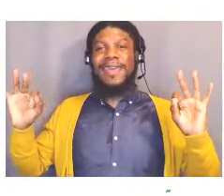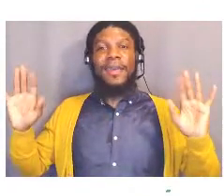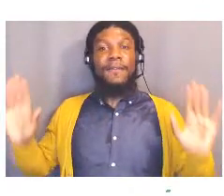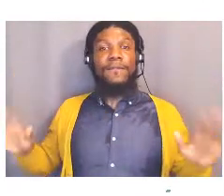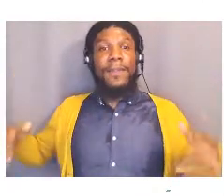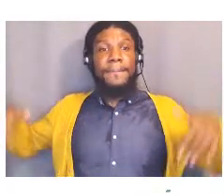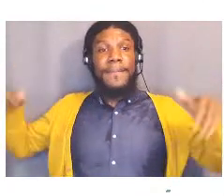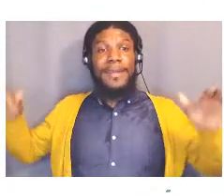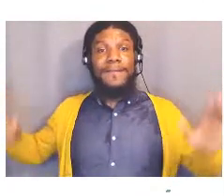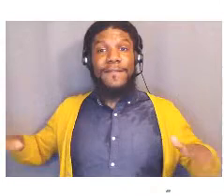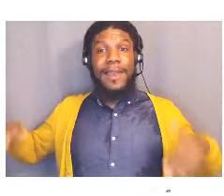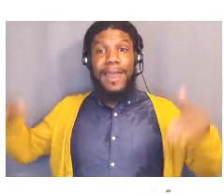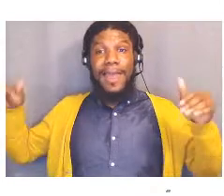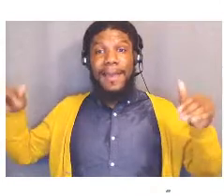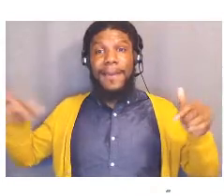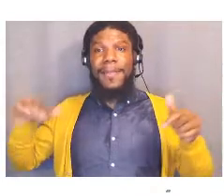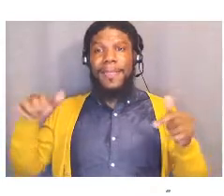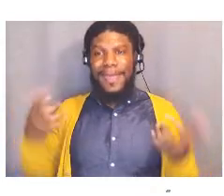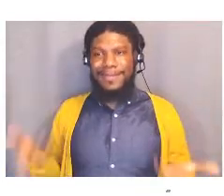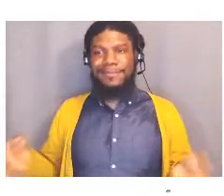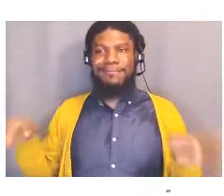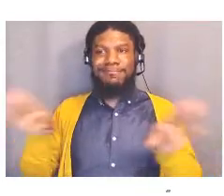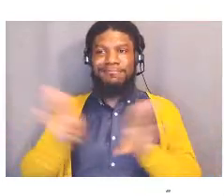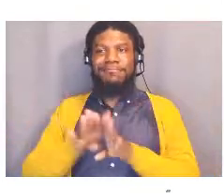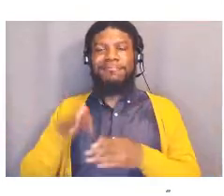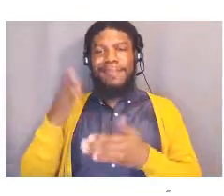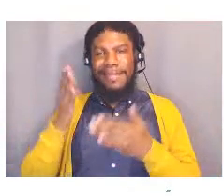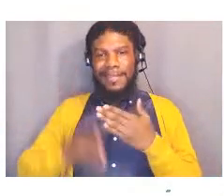Flippity-flap. That's the end of that.